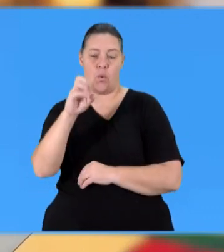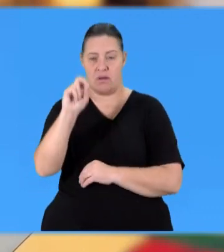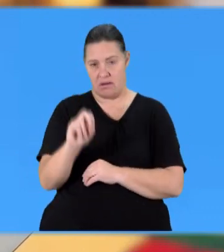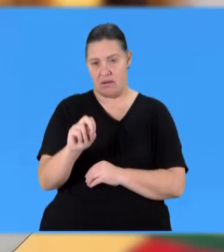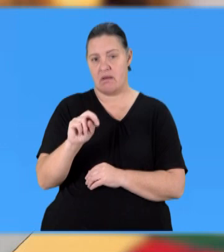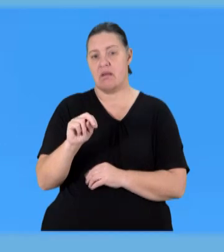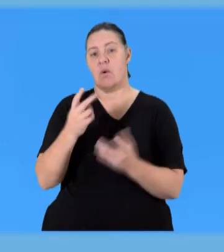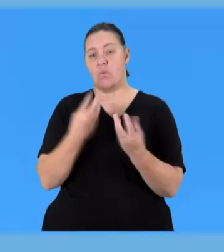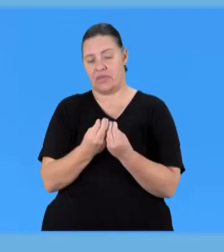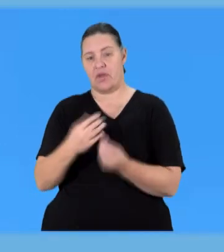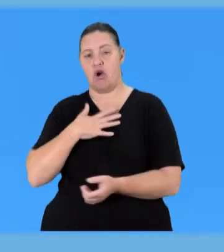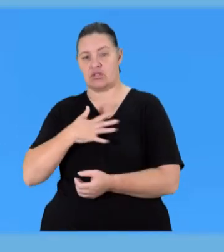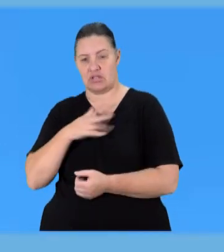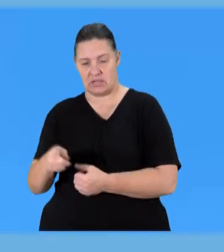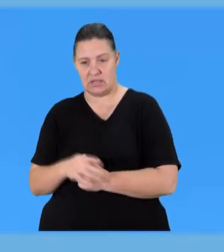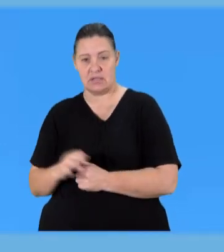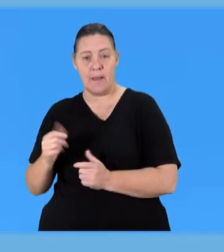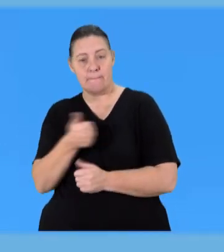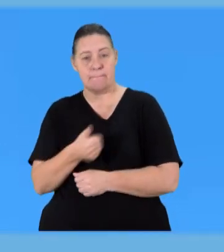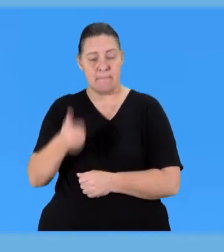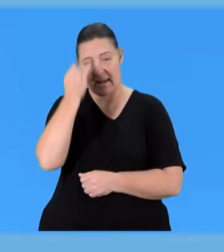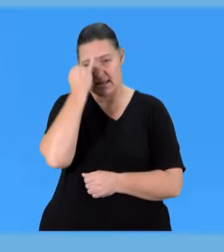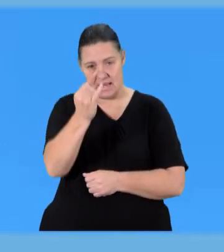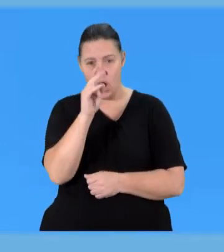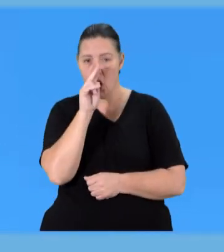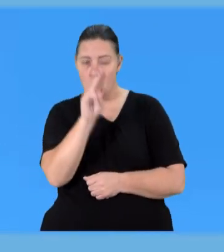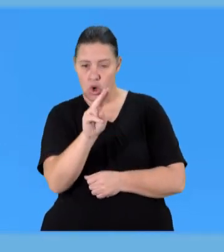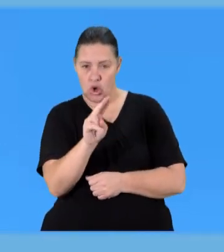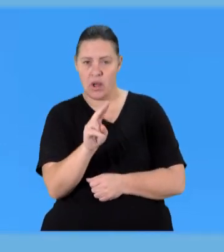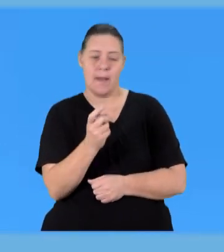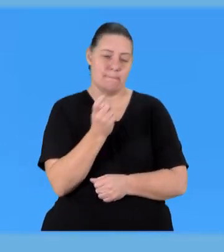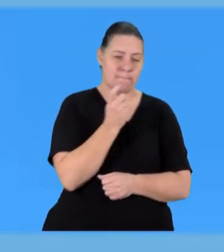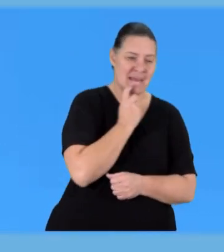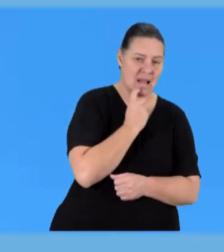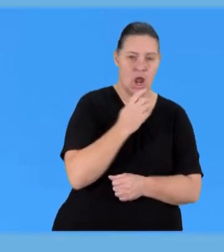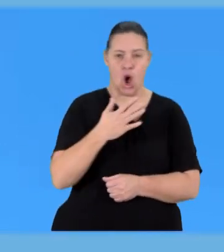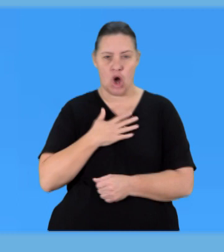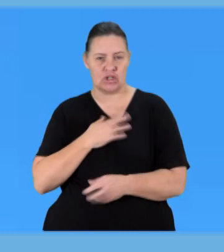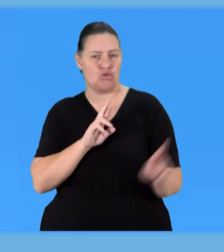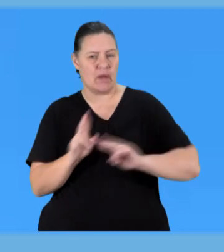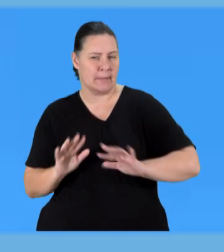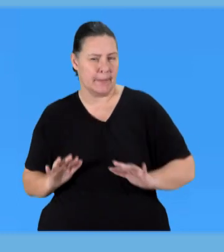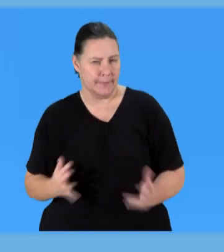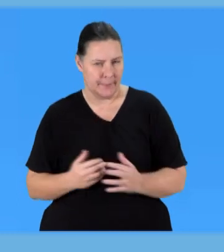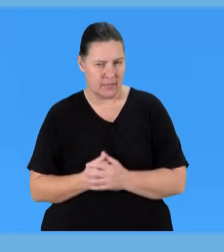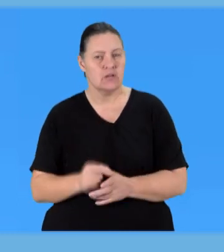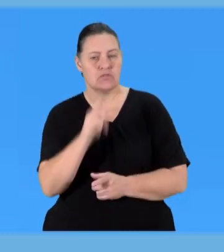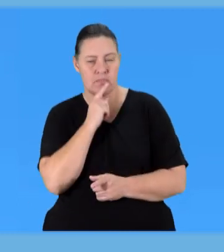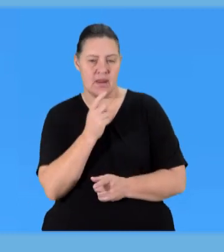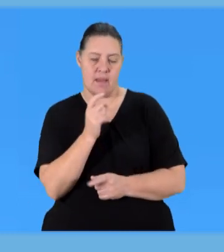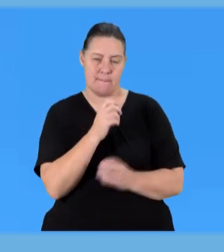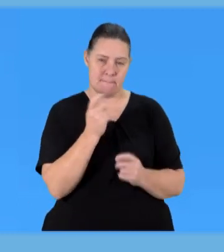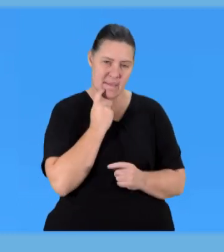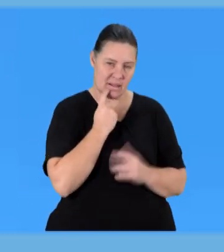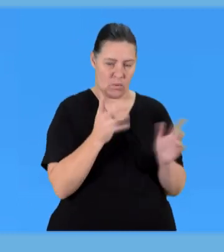with oxygen. And remember that our main idea is we are looking at the reactions between metals and oxygen. So we're going to start with our metal